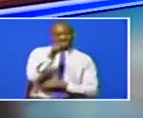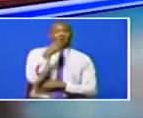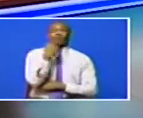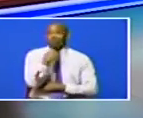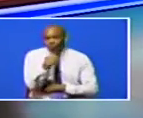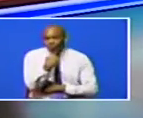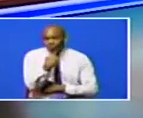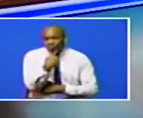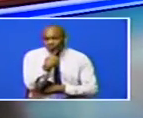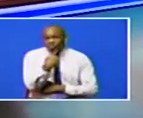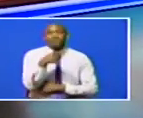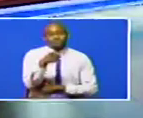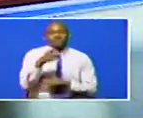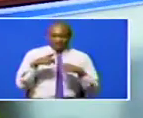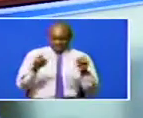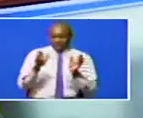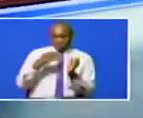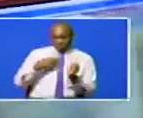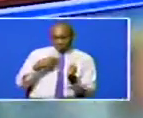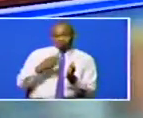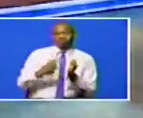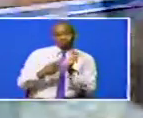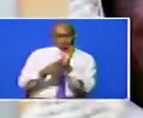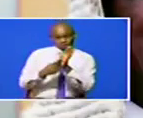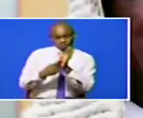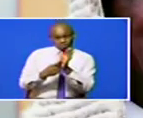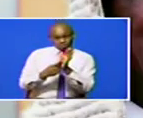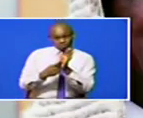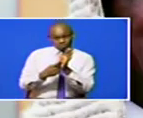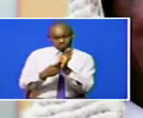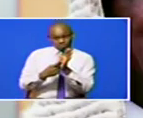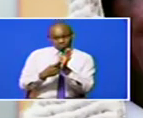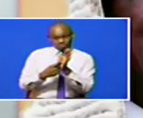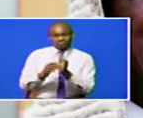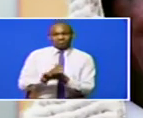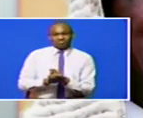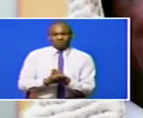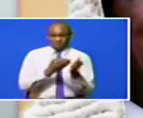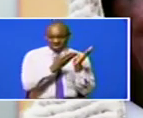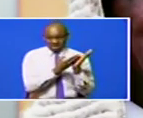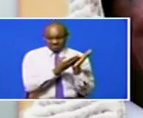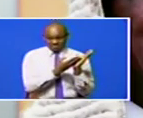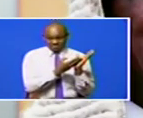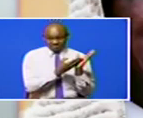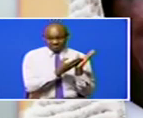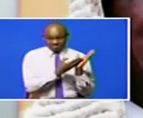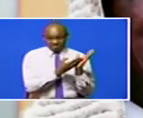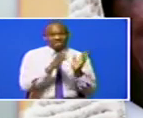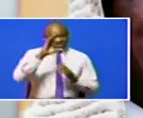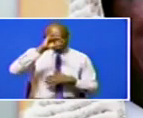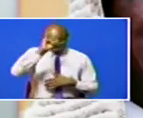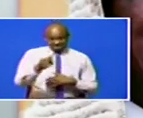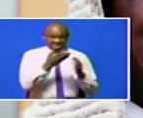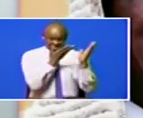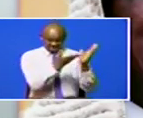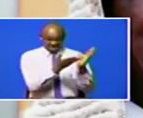sitting at the Supreme Court. Allow me to push your attention to our Super Bowl. There we go. So we begin with the Chief Justice and